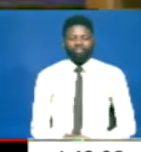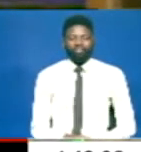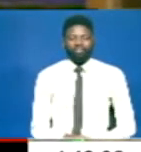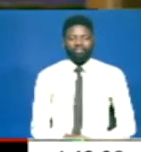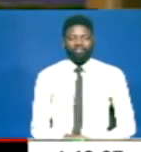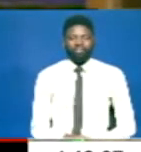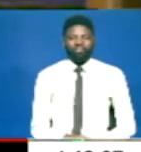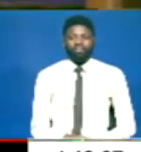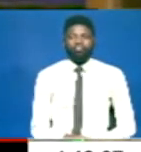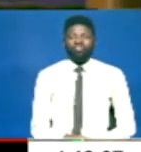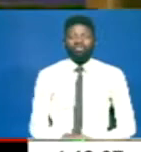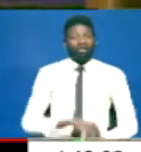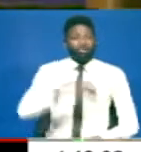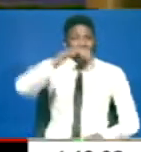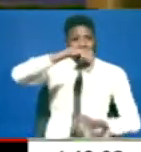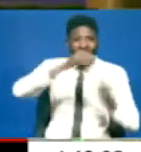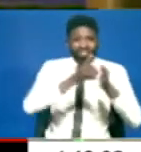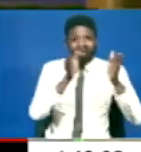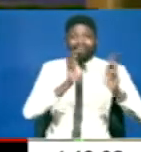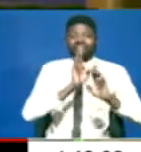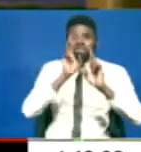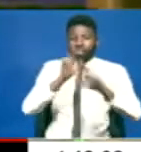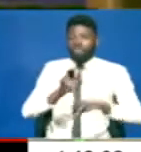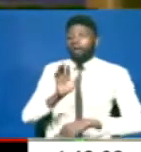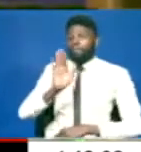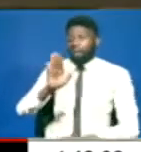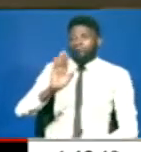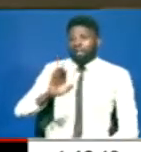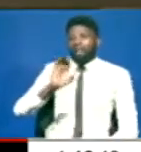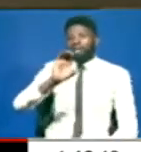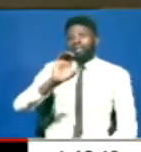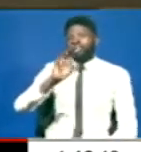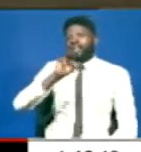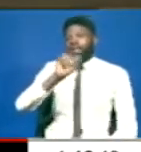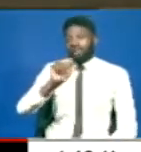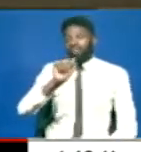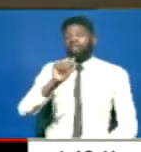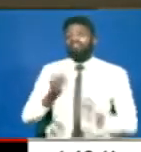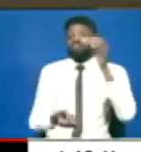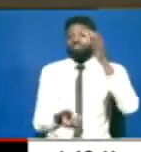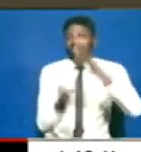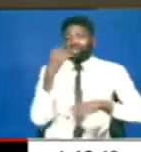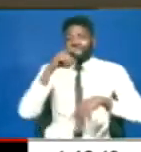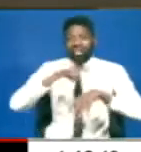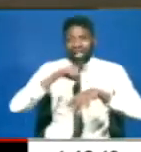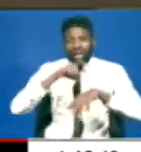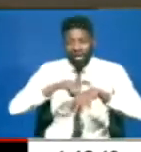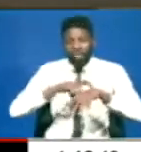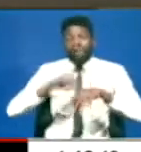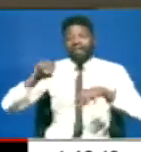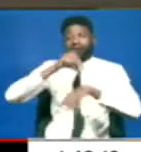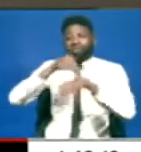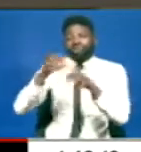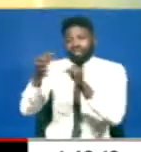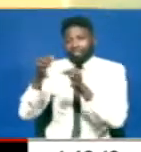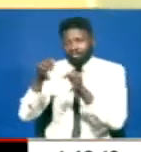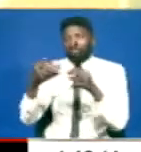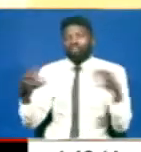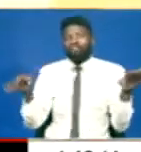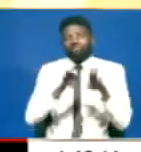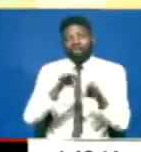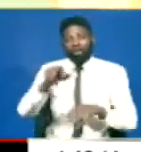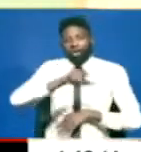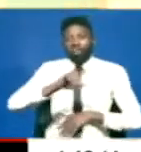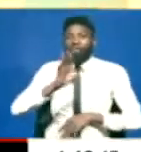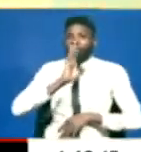The quarterly report by the market regulator comes even as the National Treasury closed its local borrowing program for the